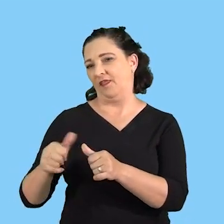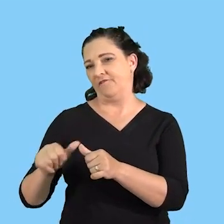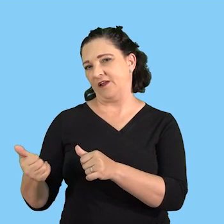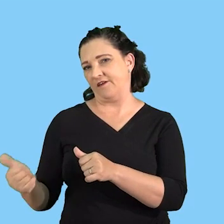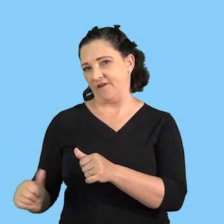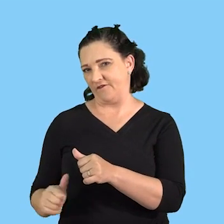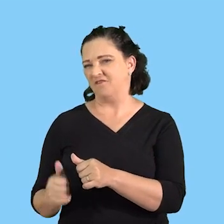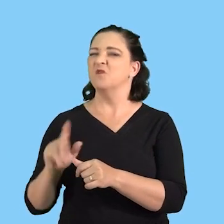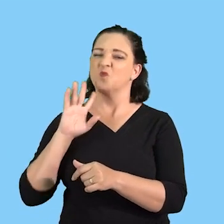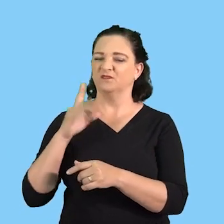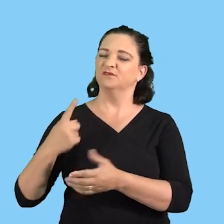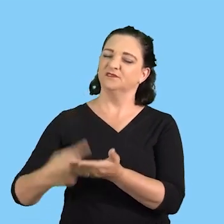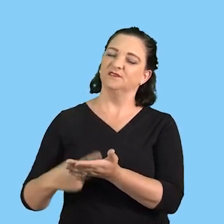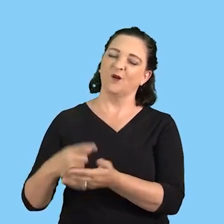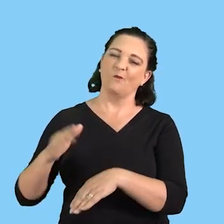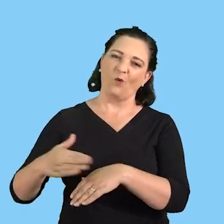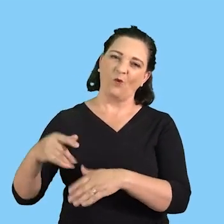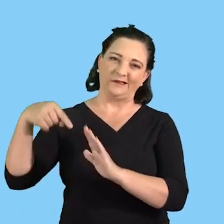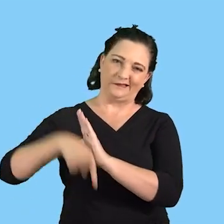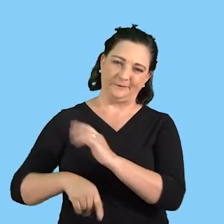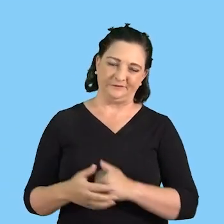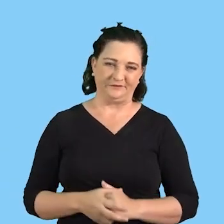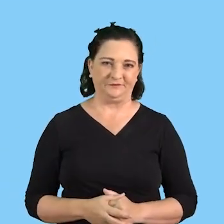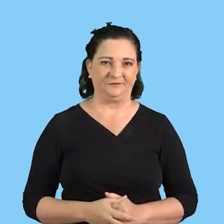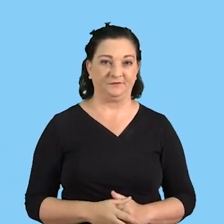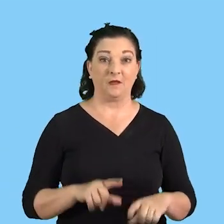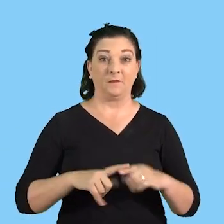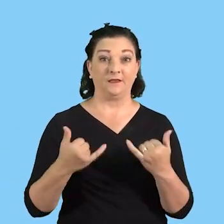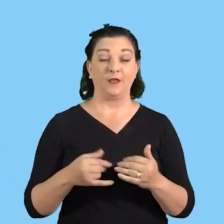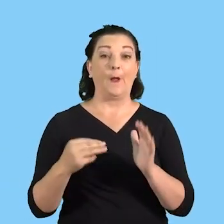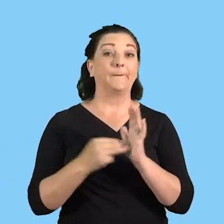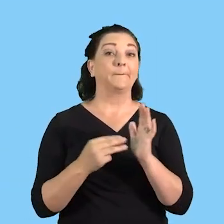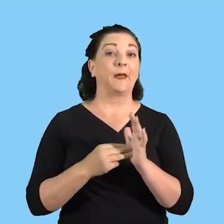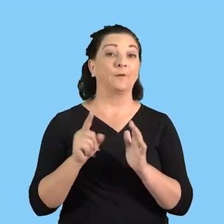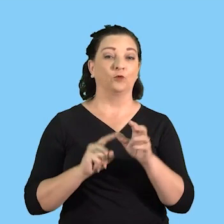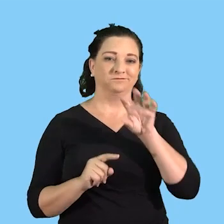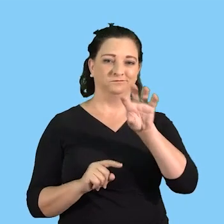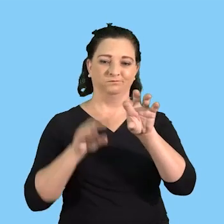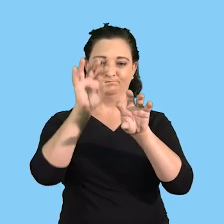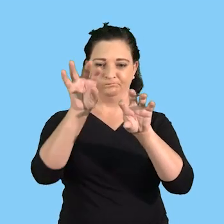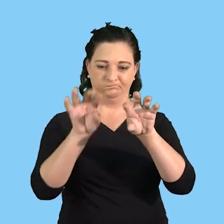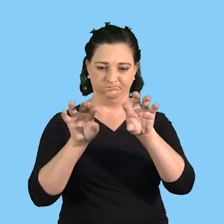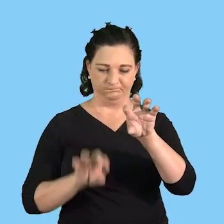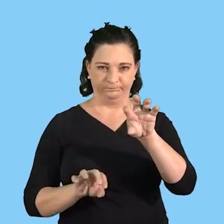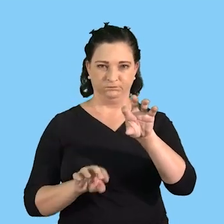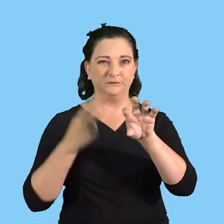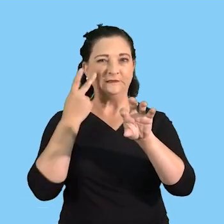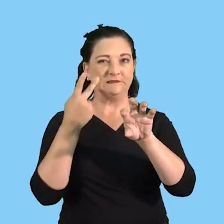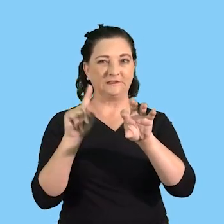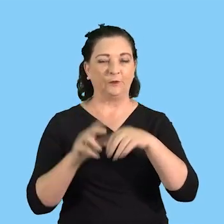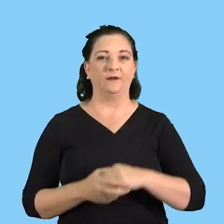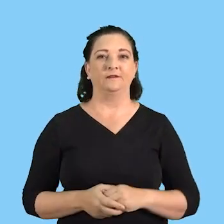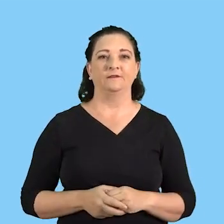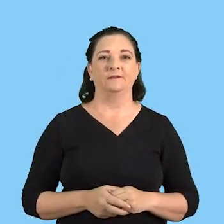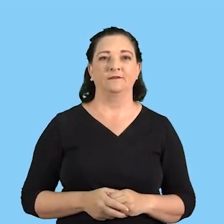will discuss further in the lesson. Now, when you look at our concept map, we are going to cover the concepts